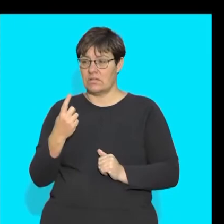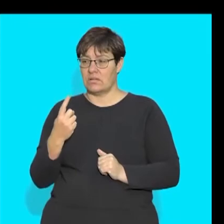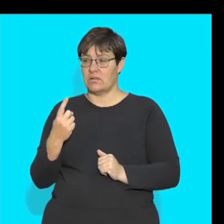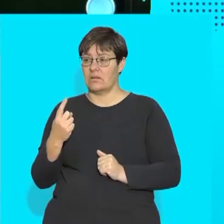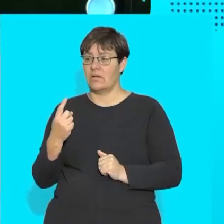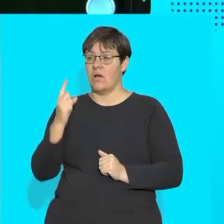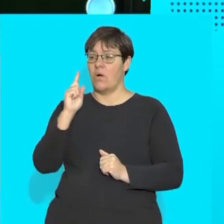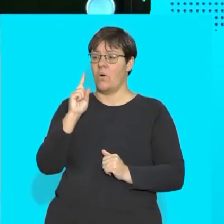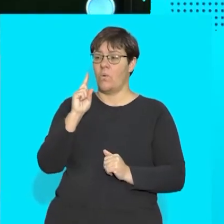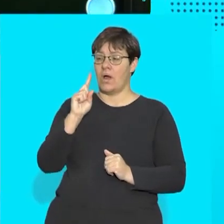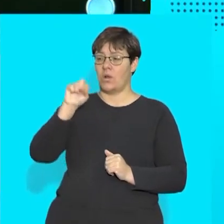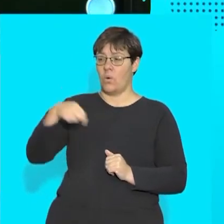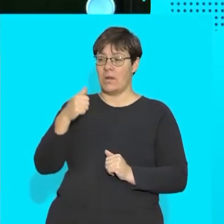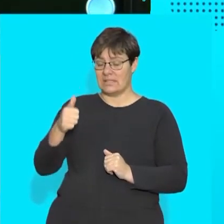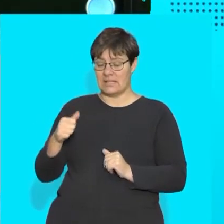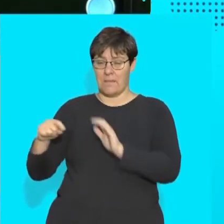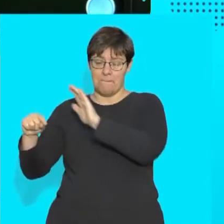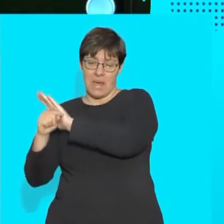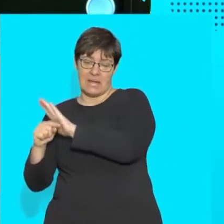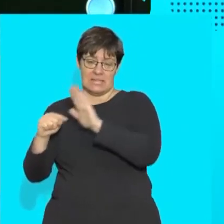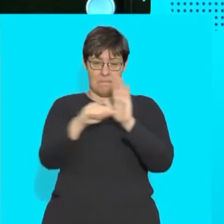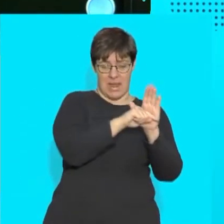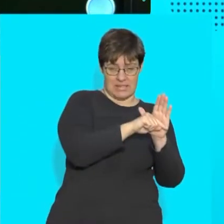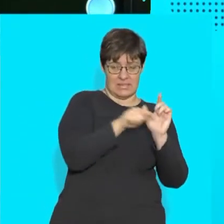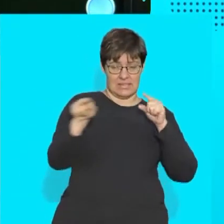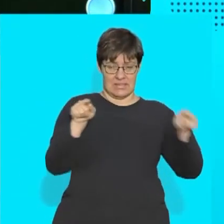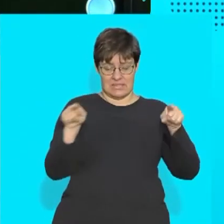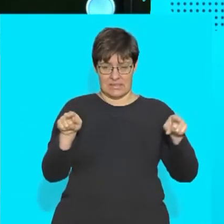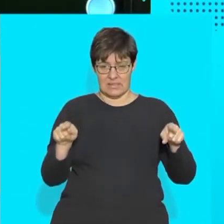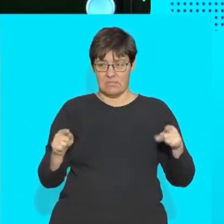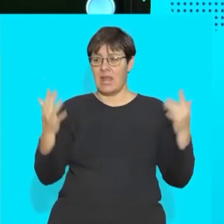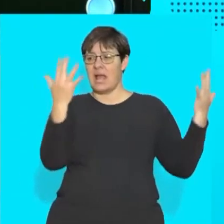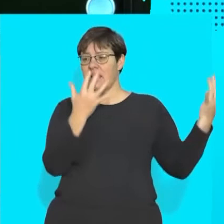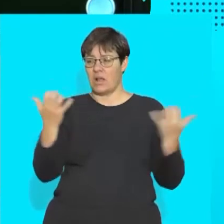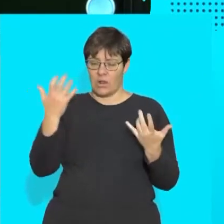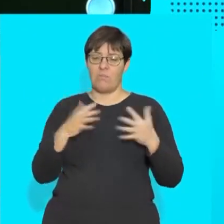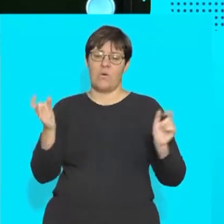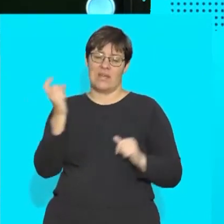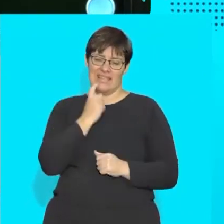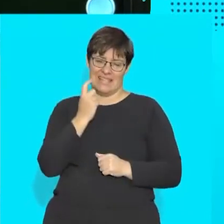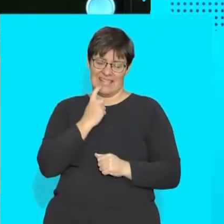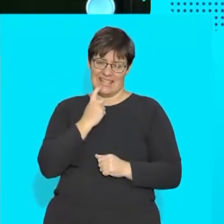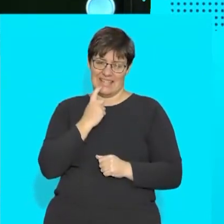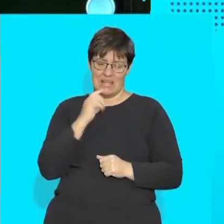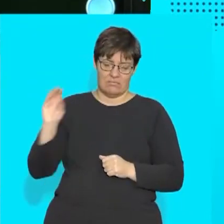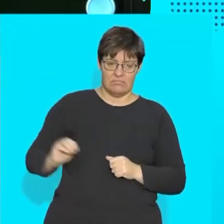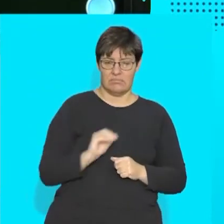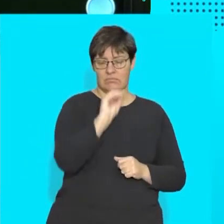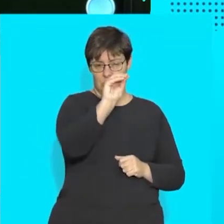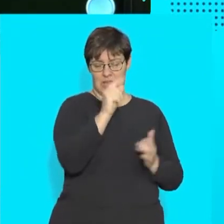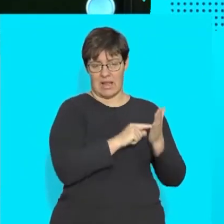1,6 on both sides. I want to make it so that I can do this calculation in one step on my